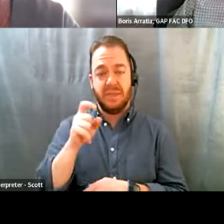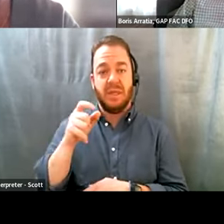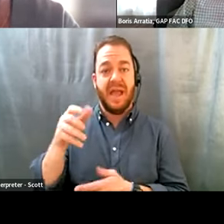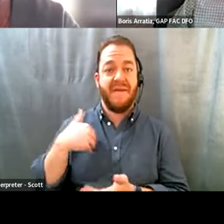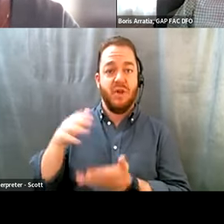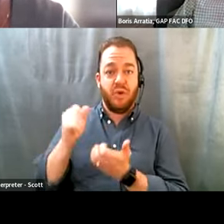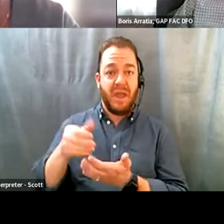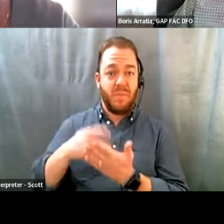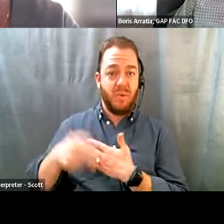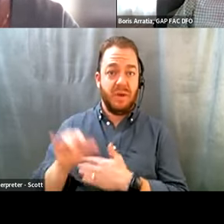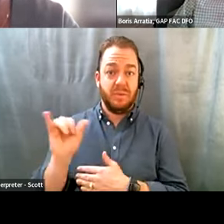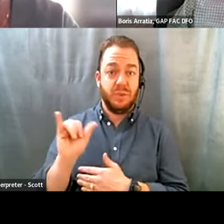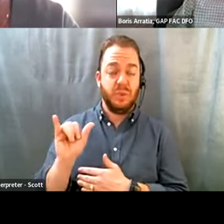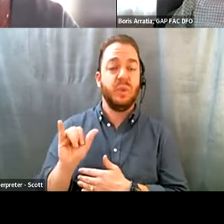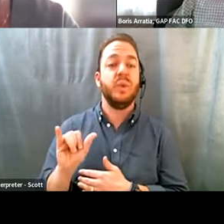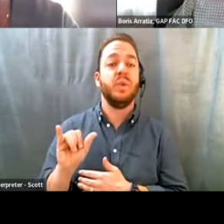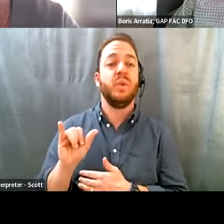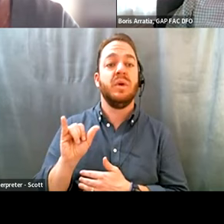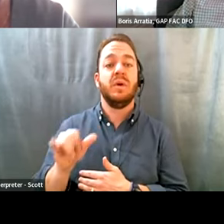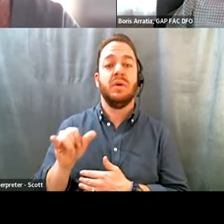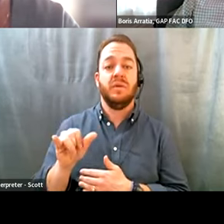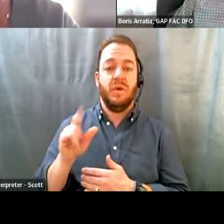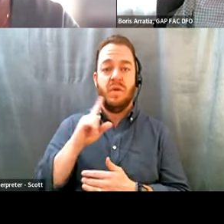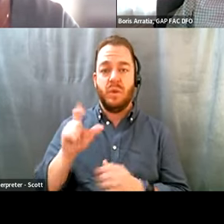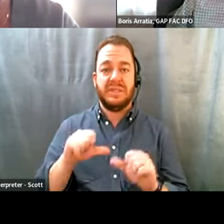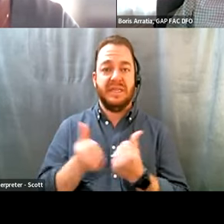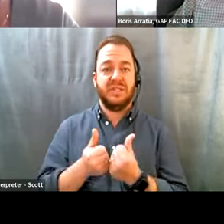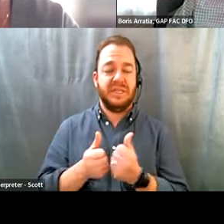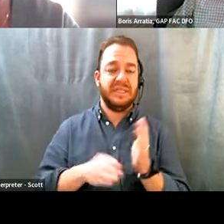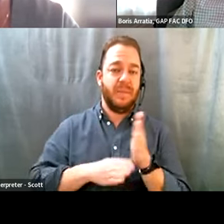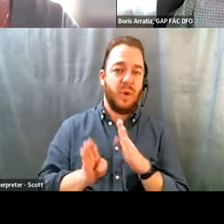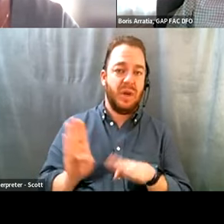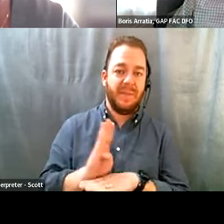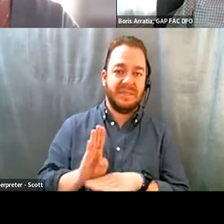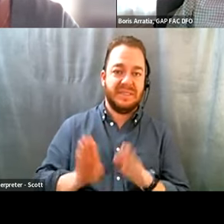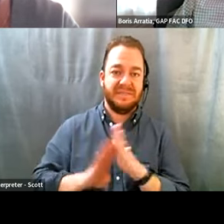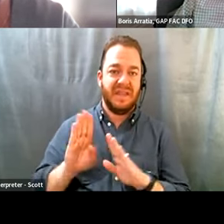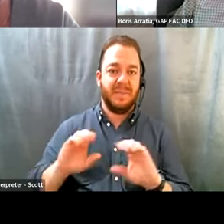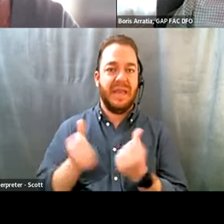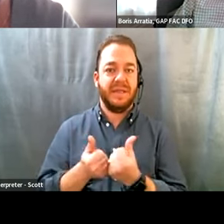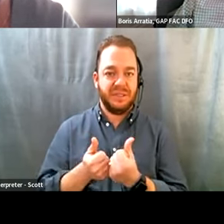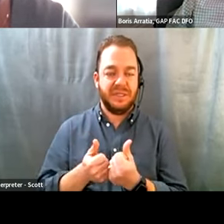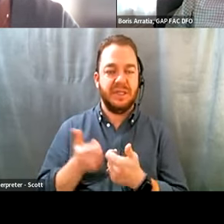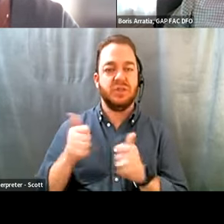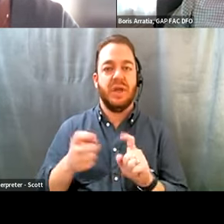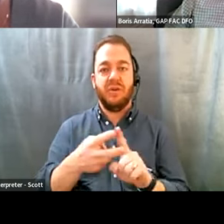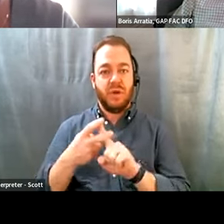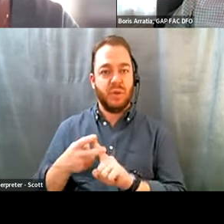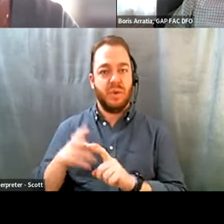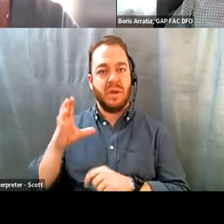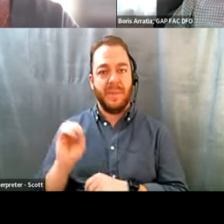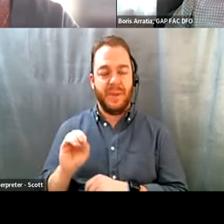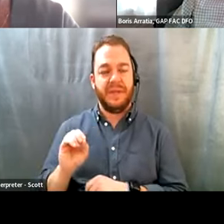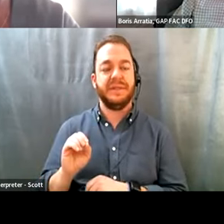well, right? So within these agencies, Minority Business Development Agency and so forth, so we're trying to recruit these firms.